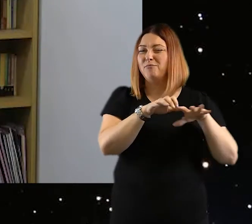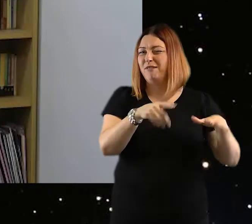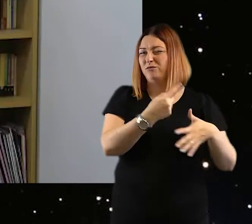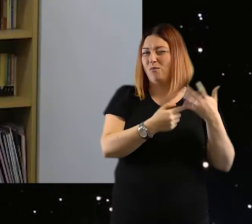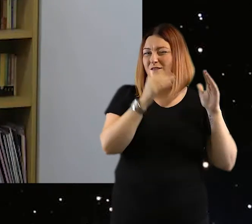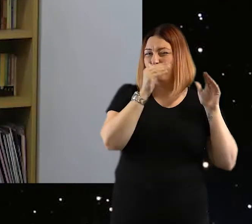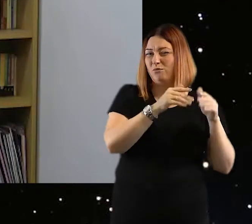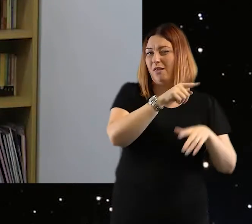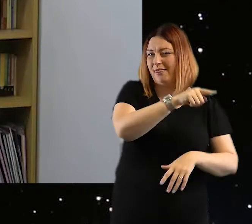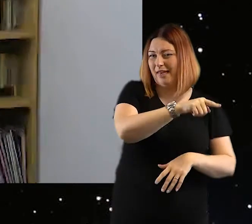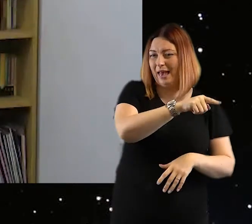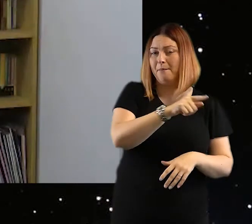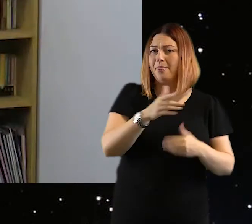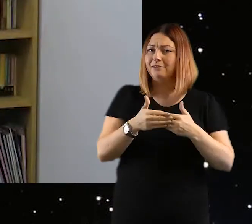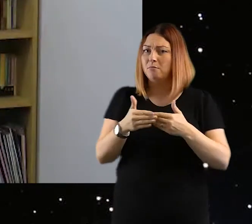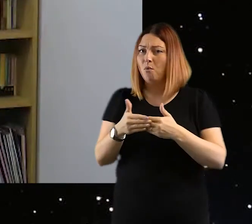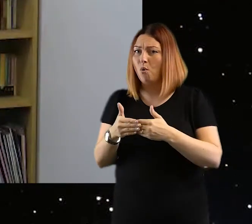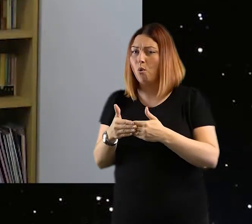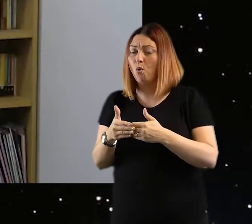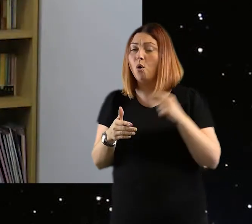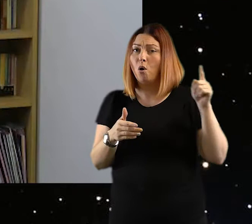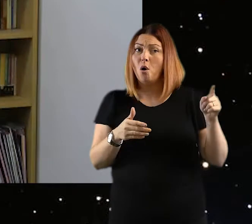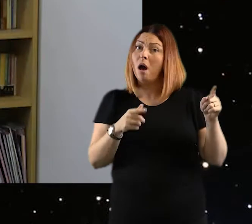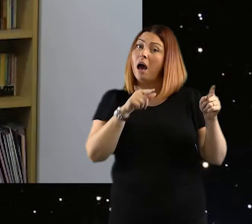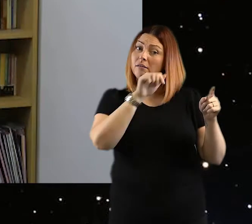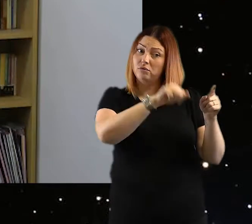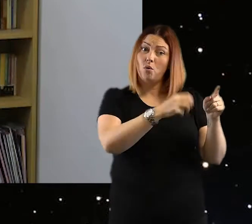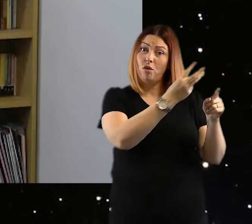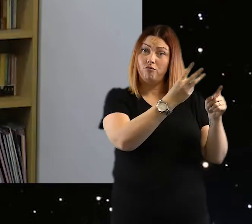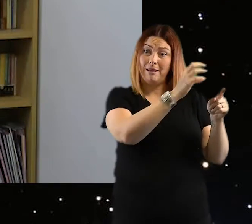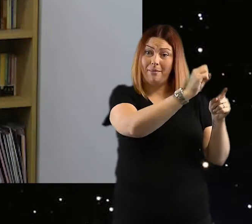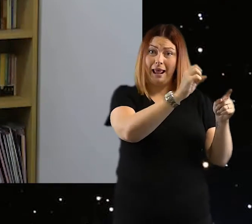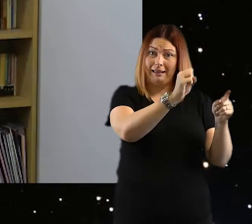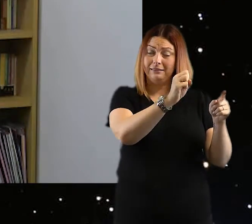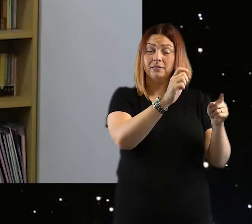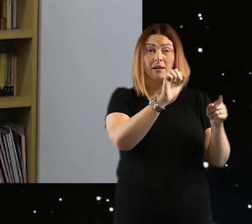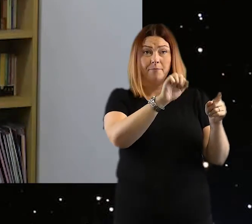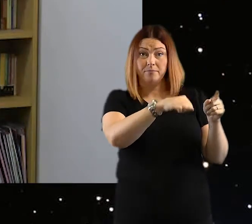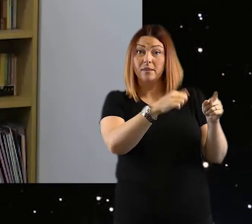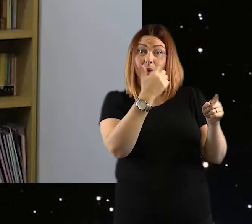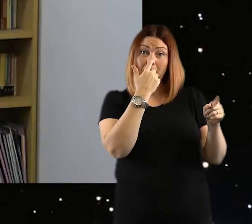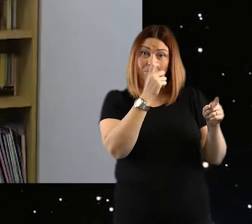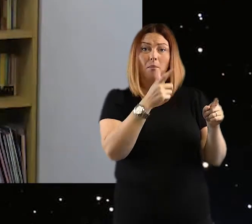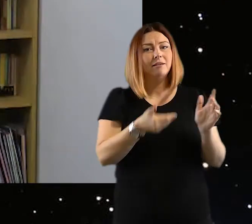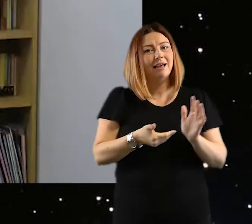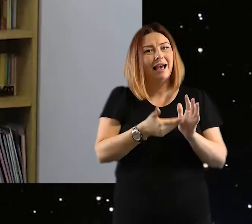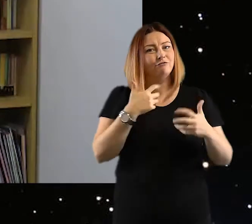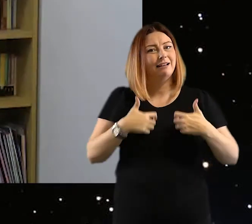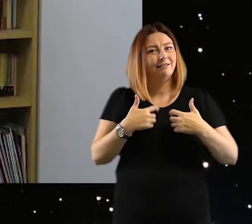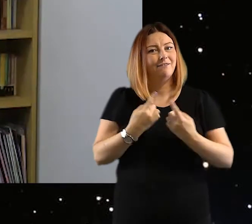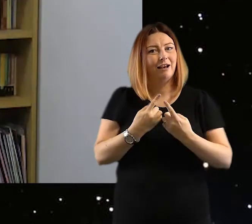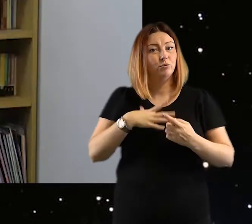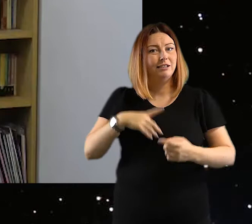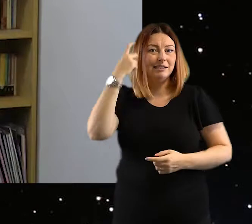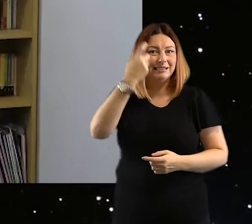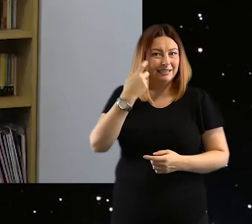the sort of popular press, that's kind of the end of the story. And don't get me wrong, these are very strong candidates, but there are other sort of interesting